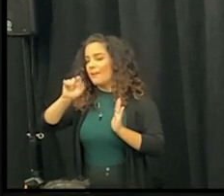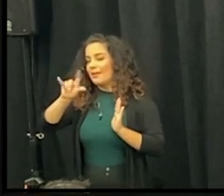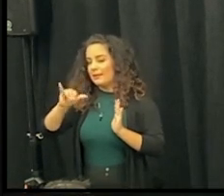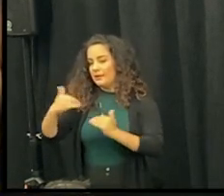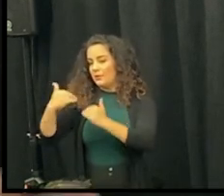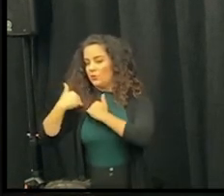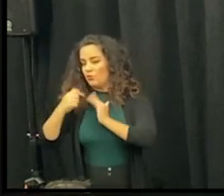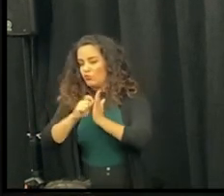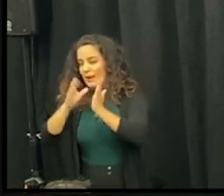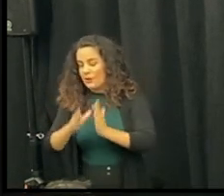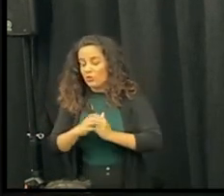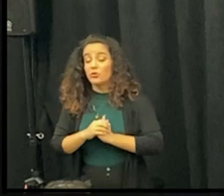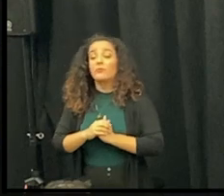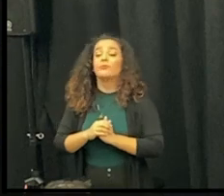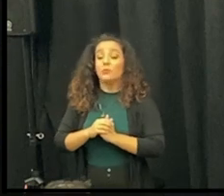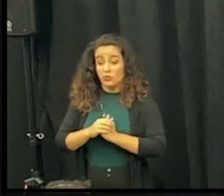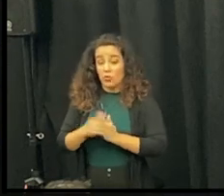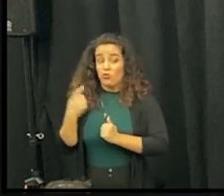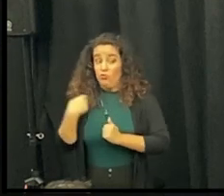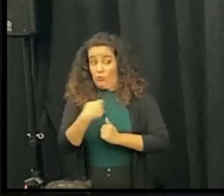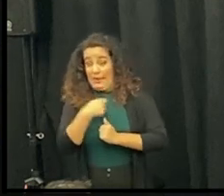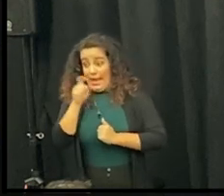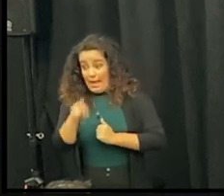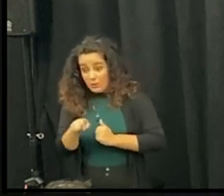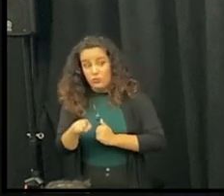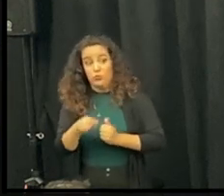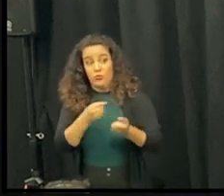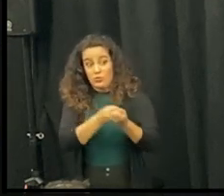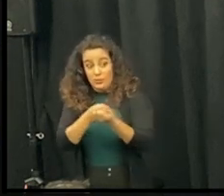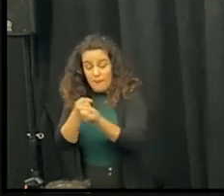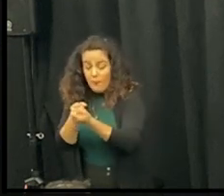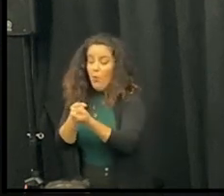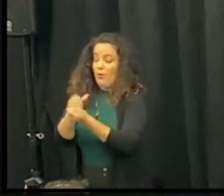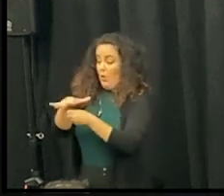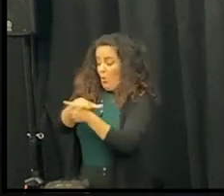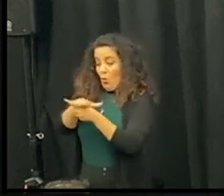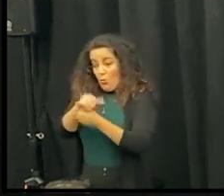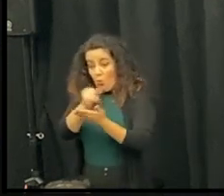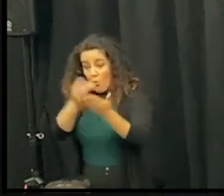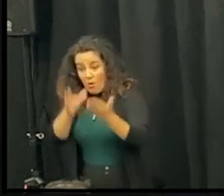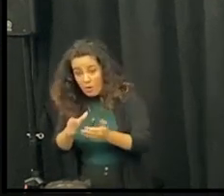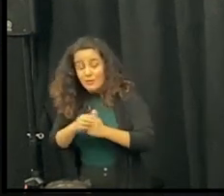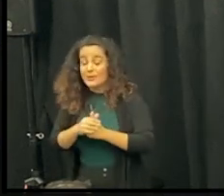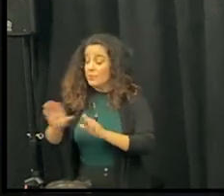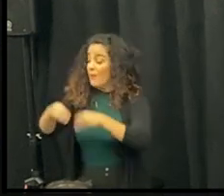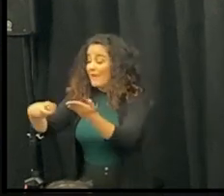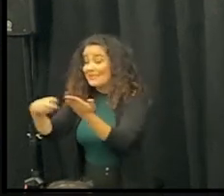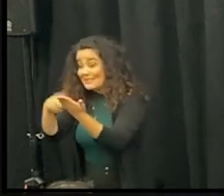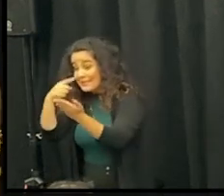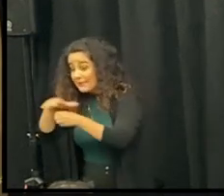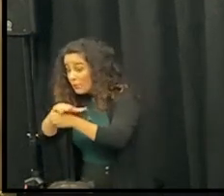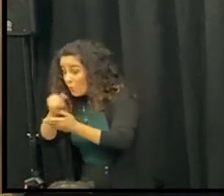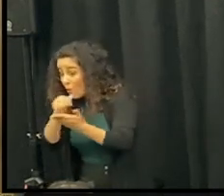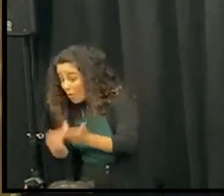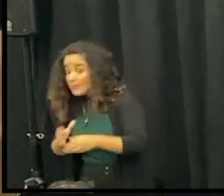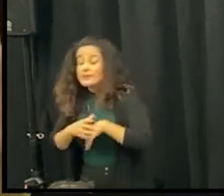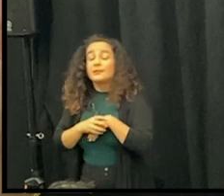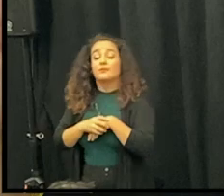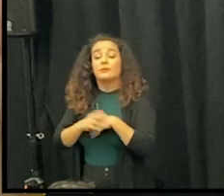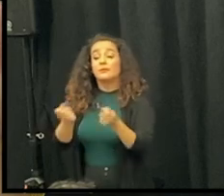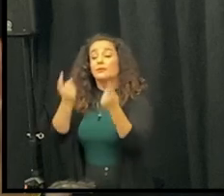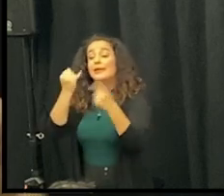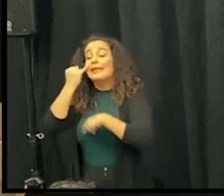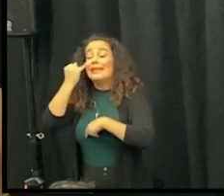had to support Native artists in your area, you had to give free tickets to Native artists, and it was about cultivating community. And then if you have ever done